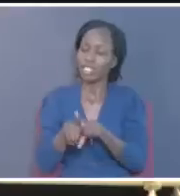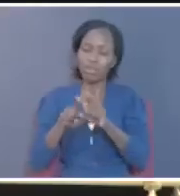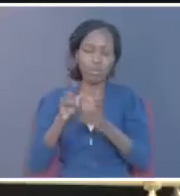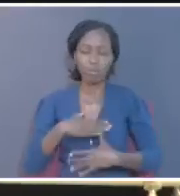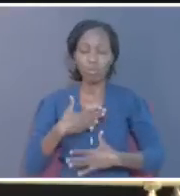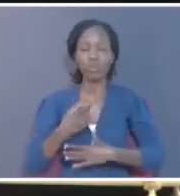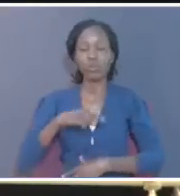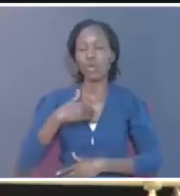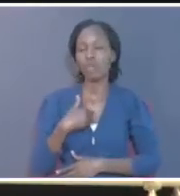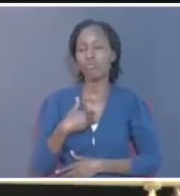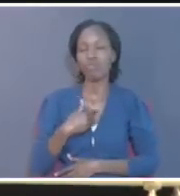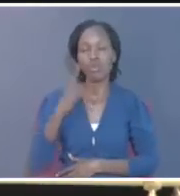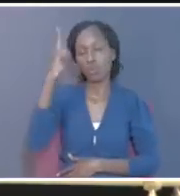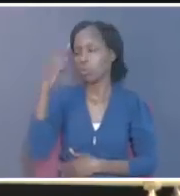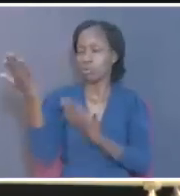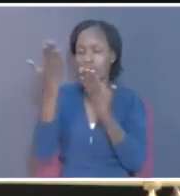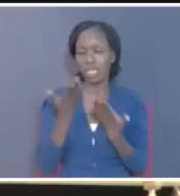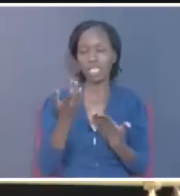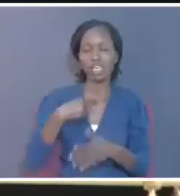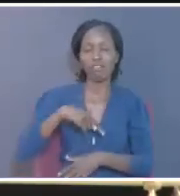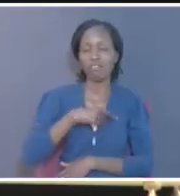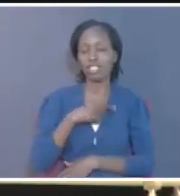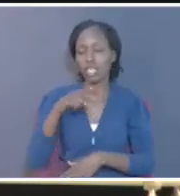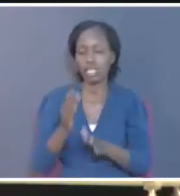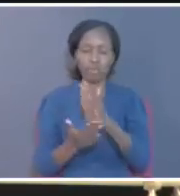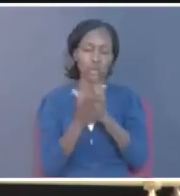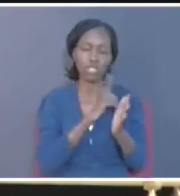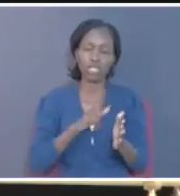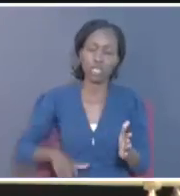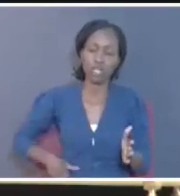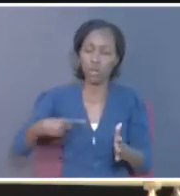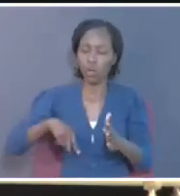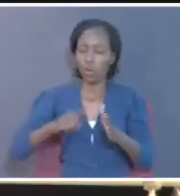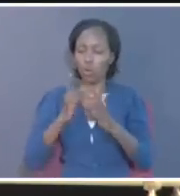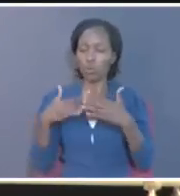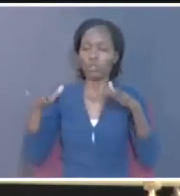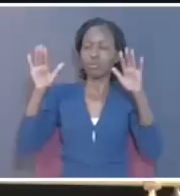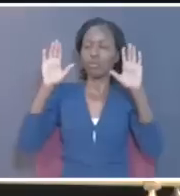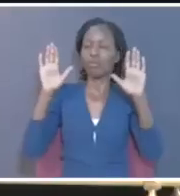we have, Lord, you have given. This morning, Father, we submit